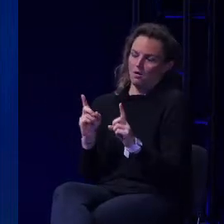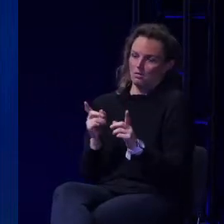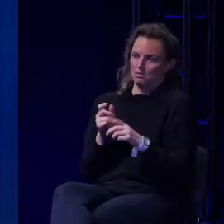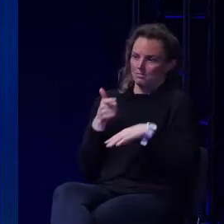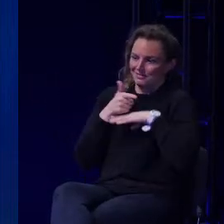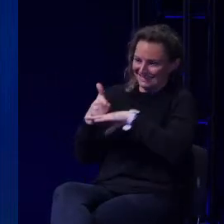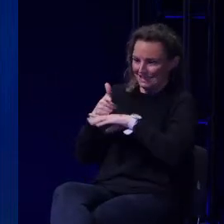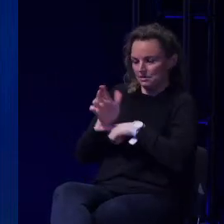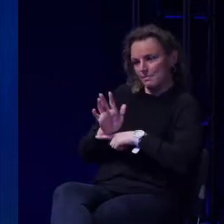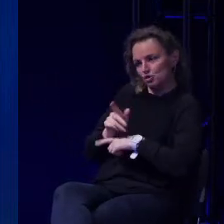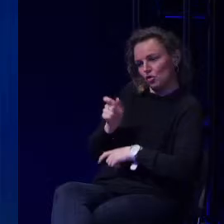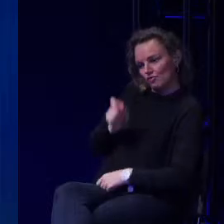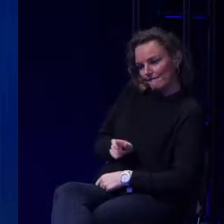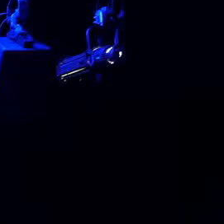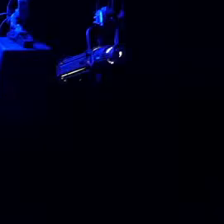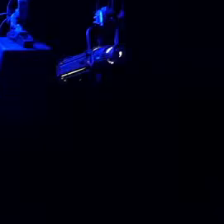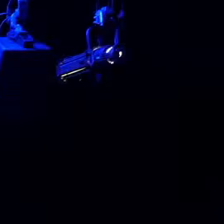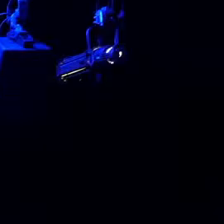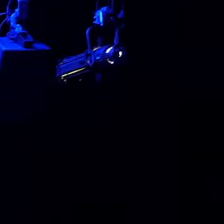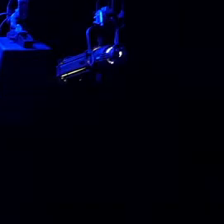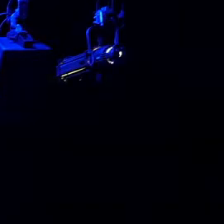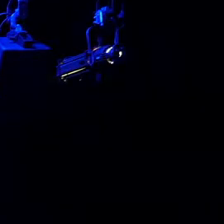well. Thank you, James.